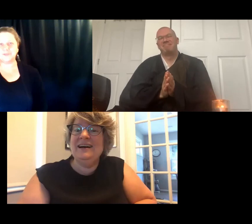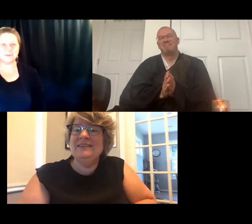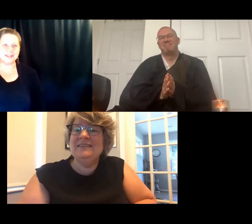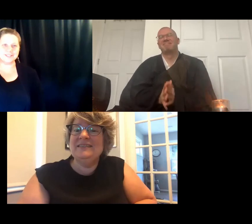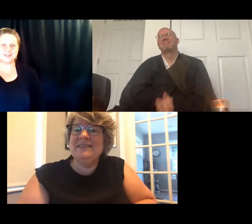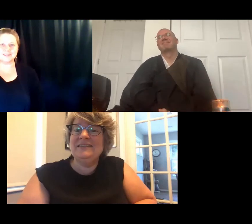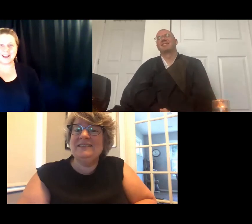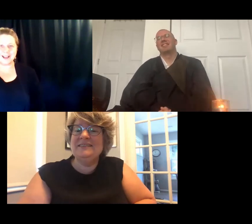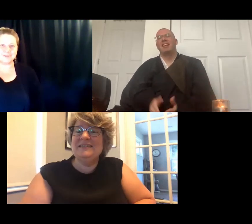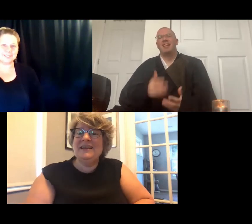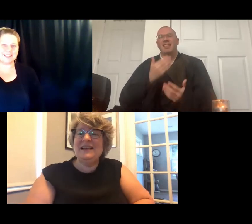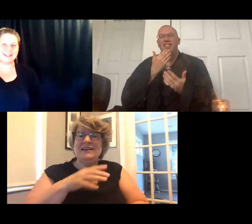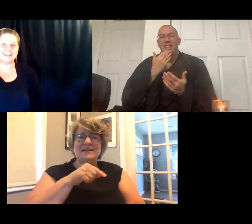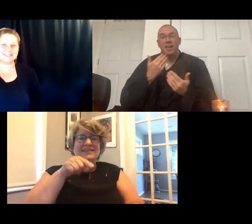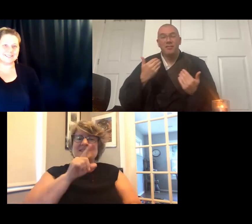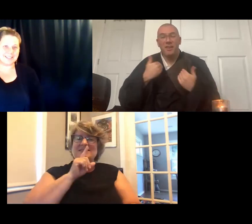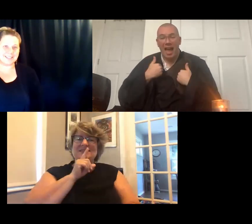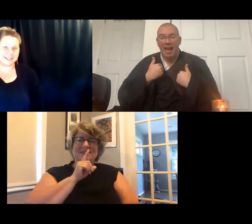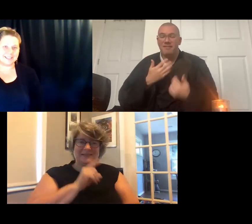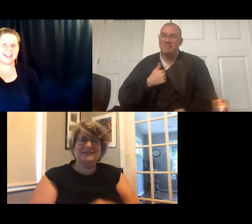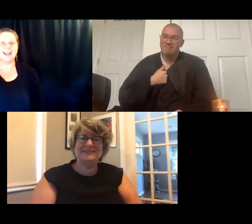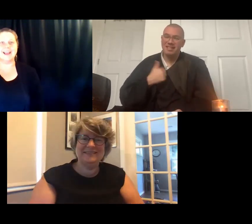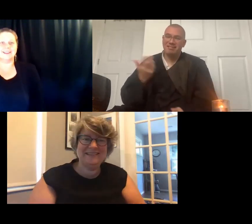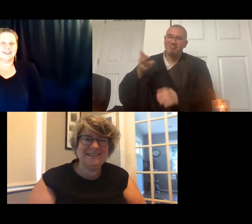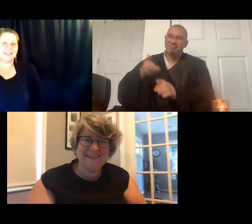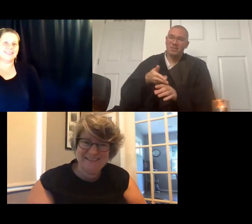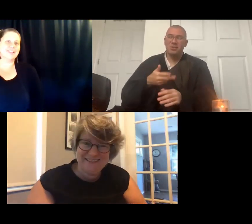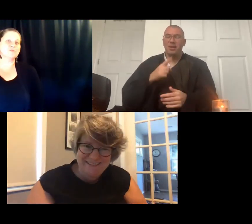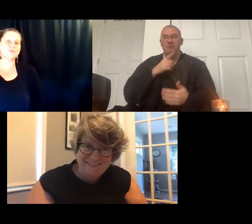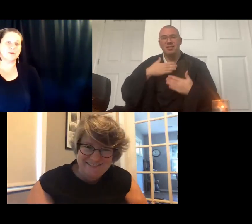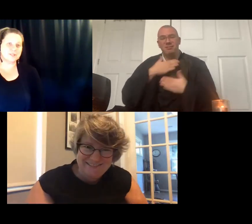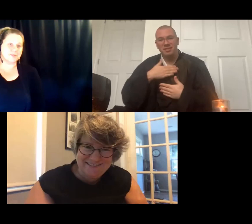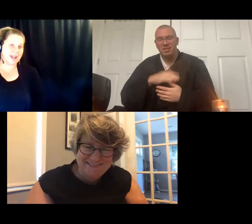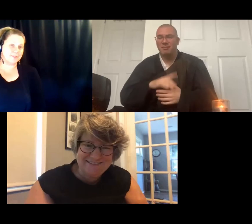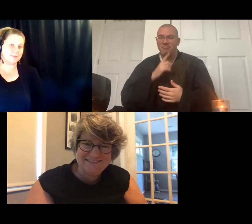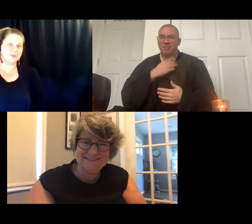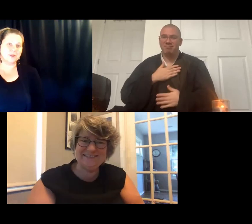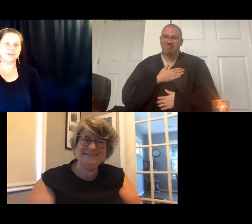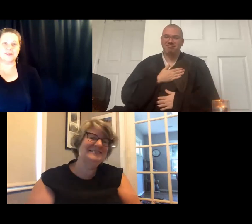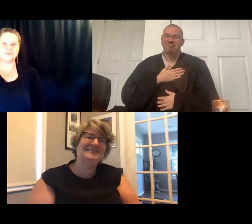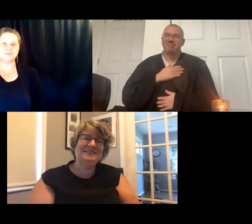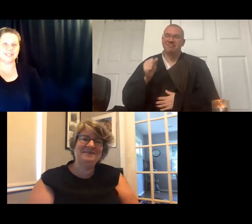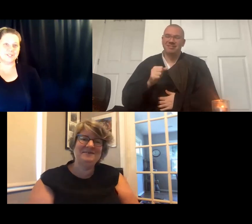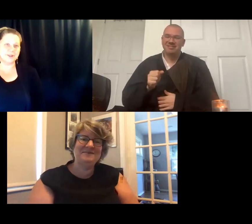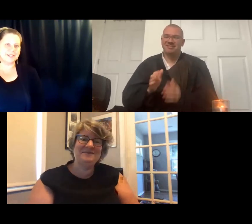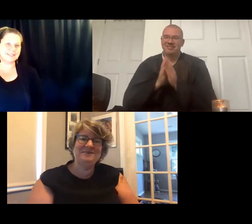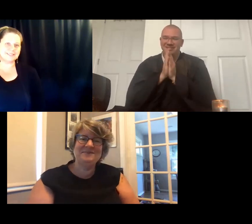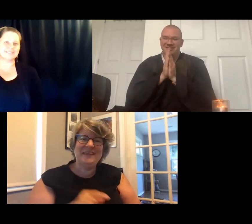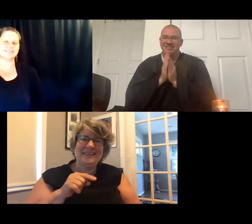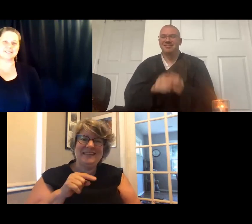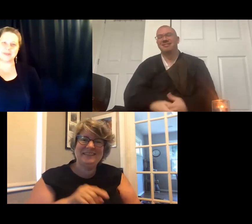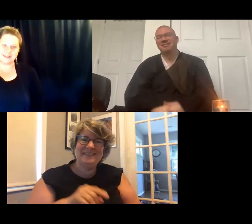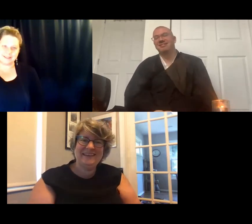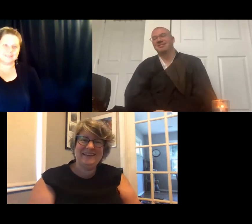Thank you so much. Our time for today is done. Thank you so much for having me join you. I've really enjoyed